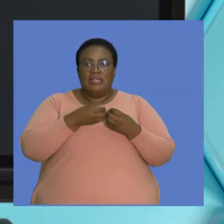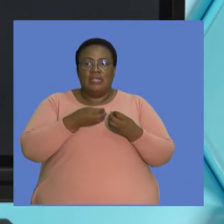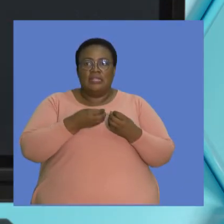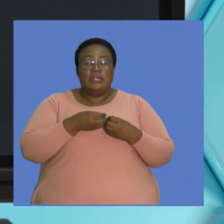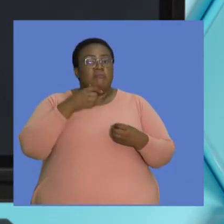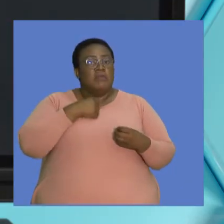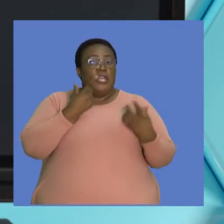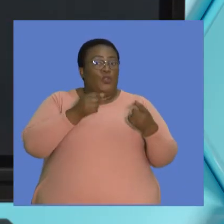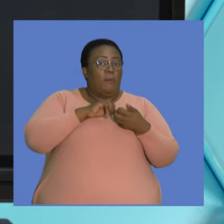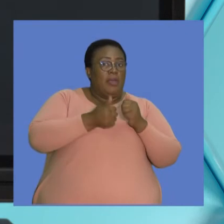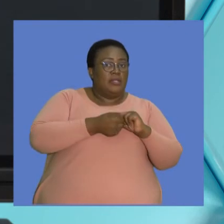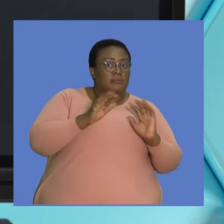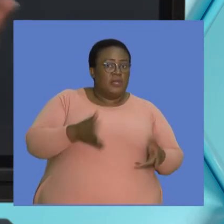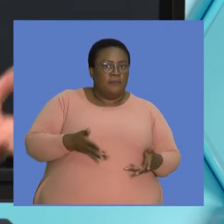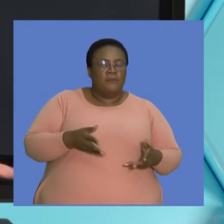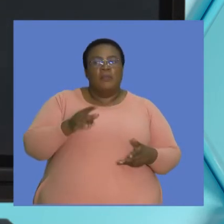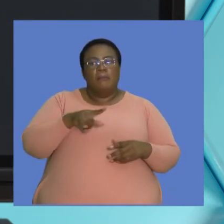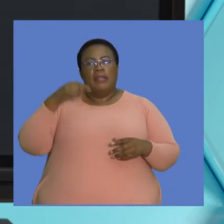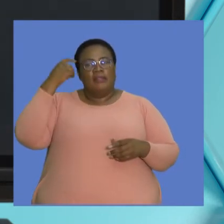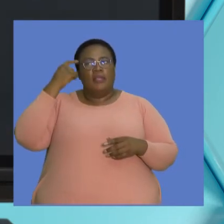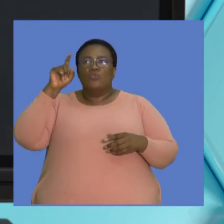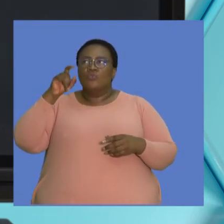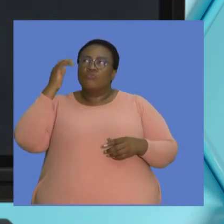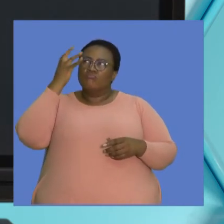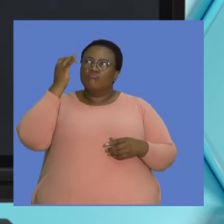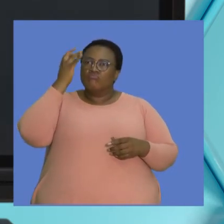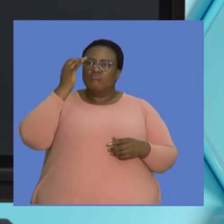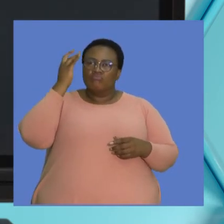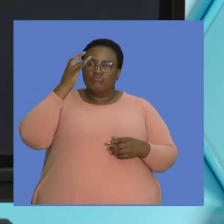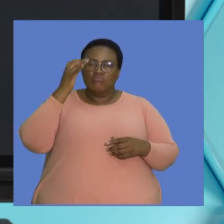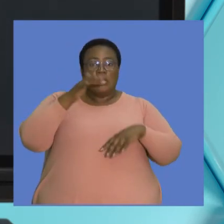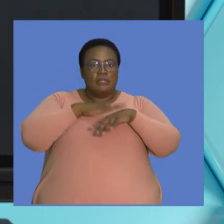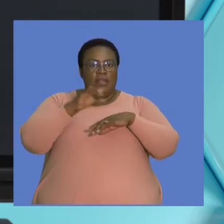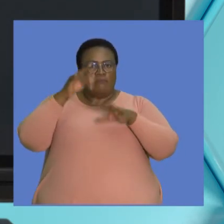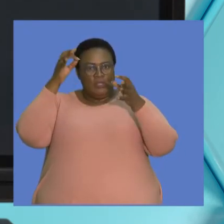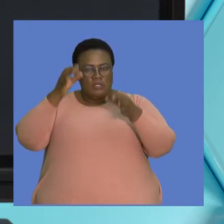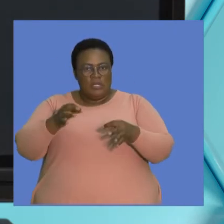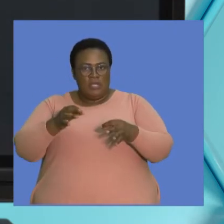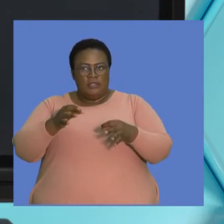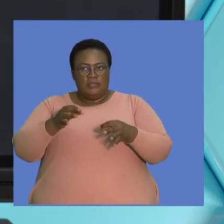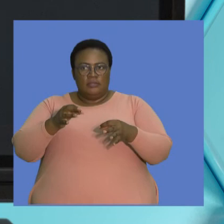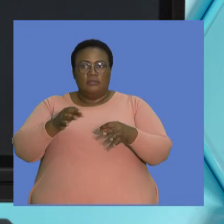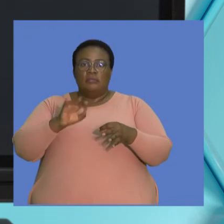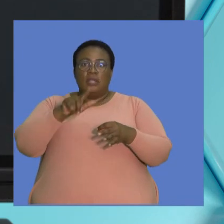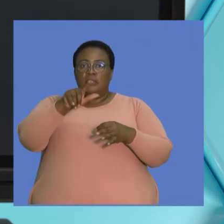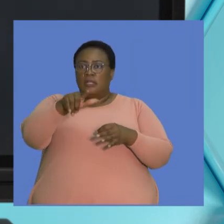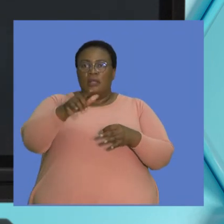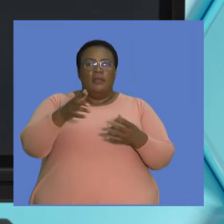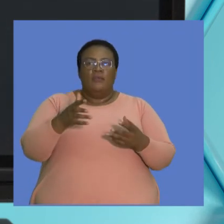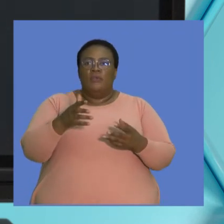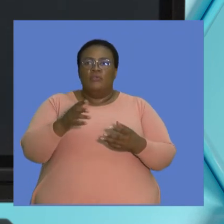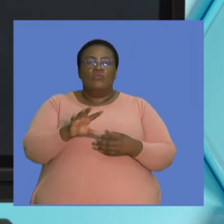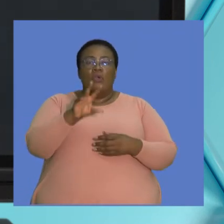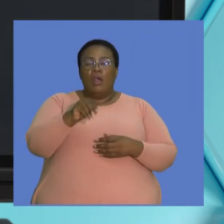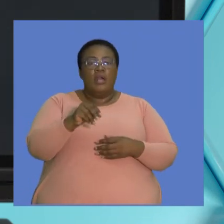about it. These things are not really just me doing my maths. No, it's things that you need to be thinking about with decisions that you're going to make